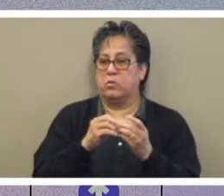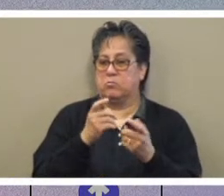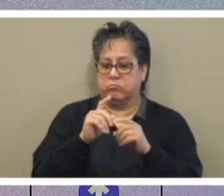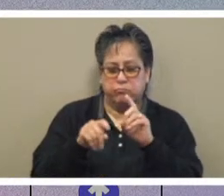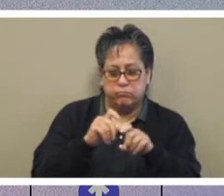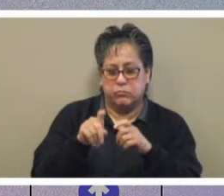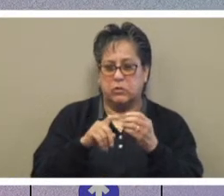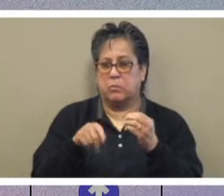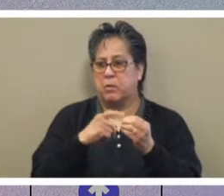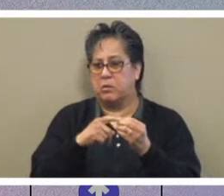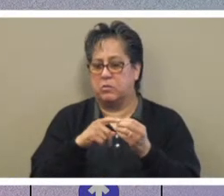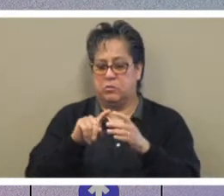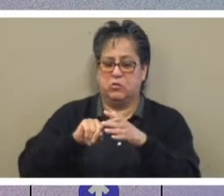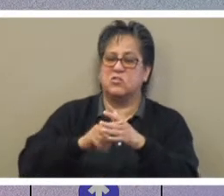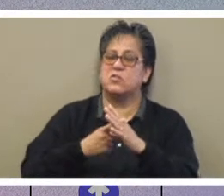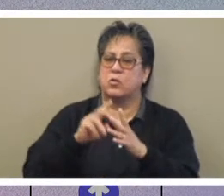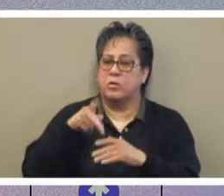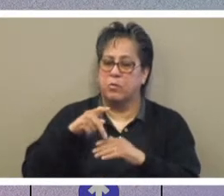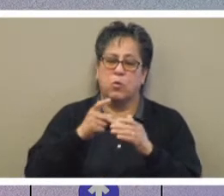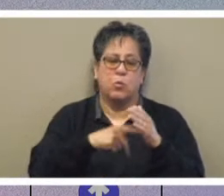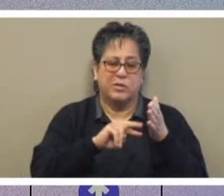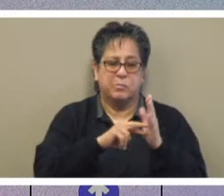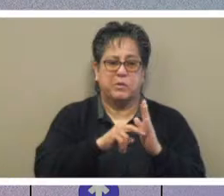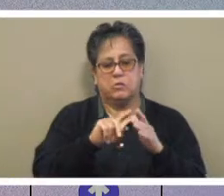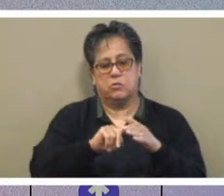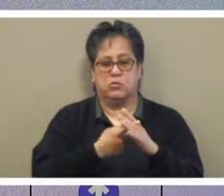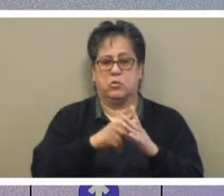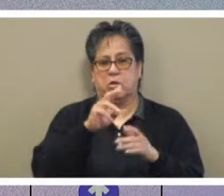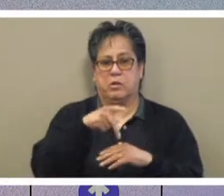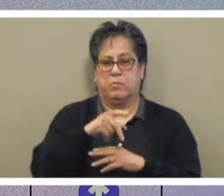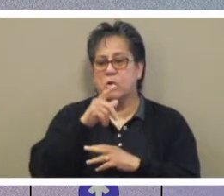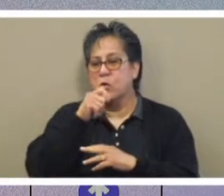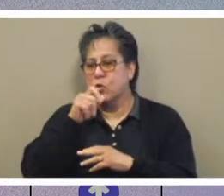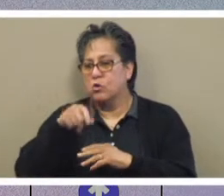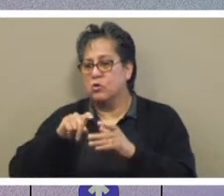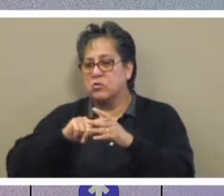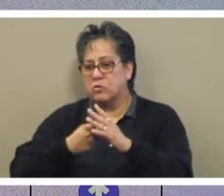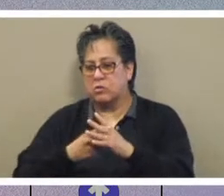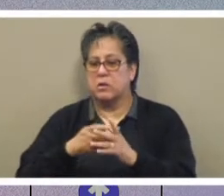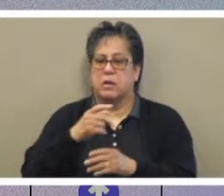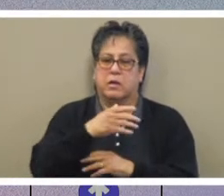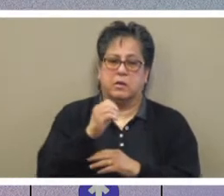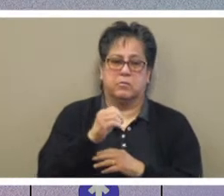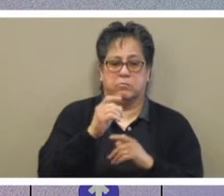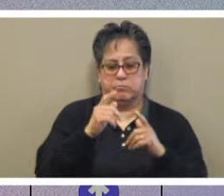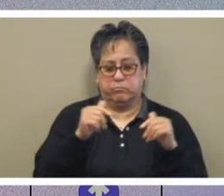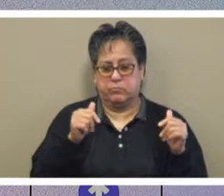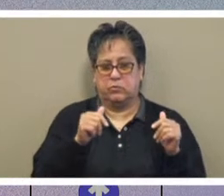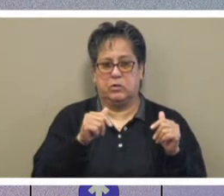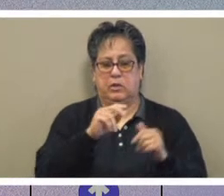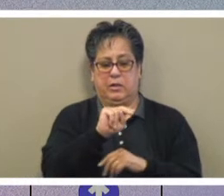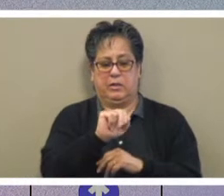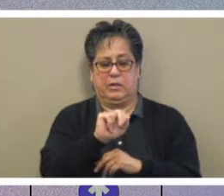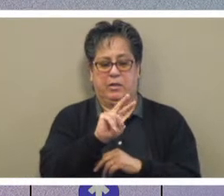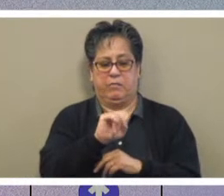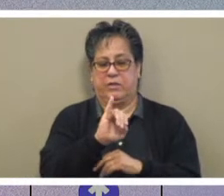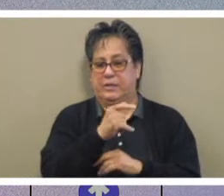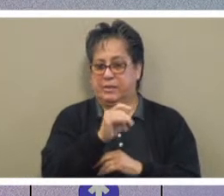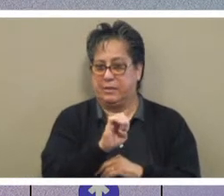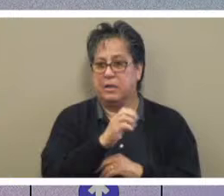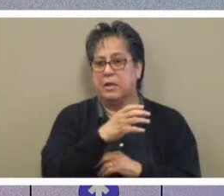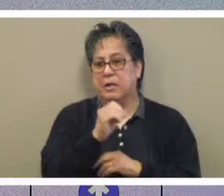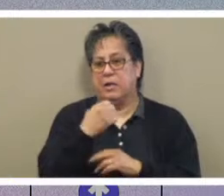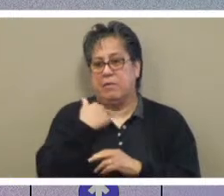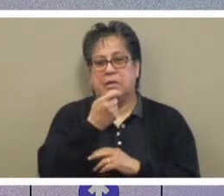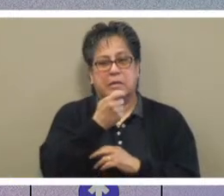about what does it mean to be a startup, who should start a startup, and kind of how to navigate that. And so we're really excited that there's